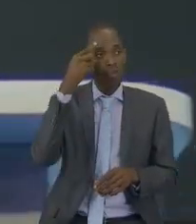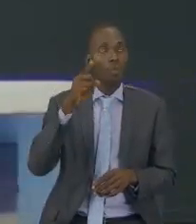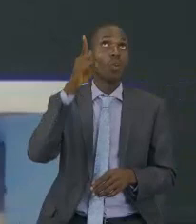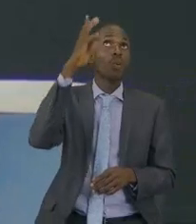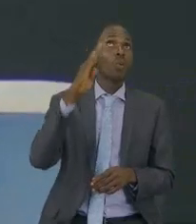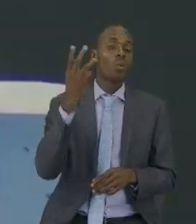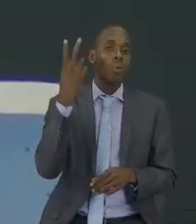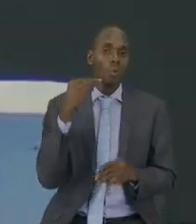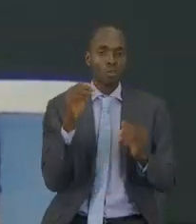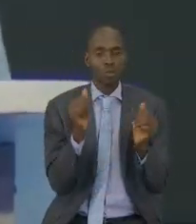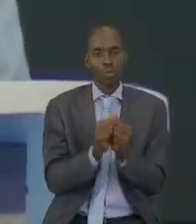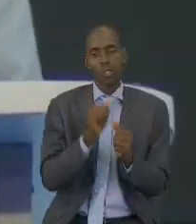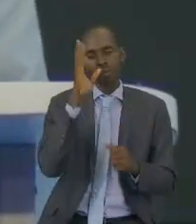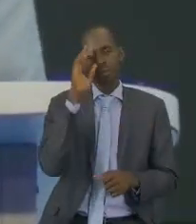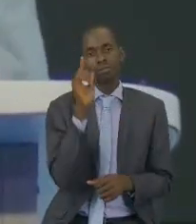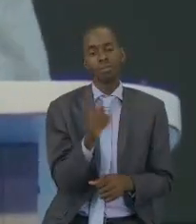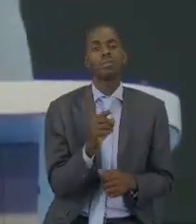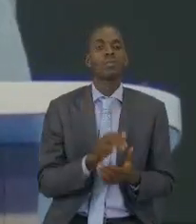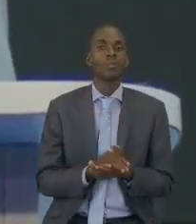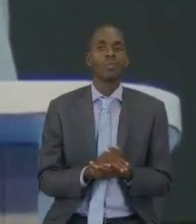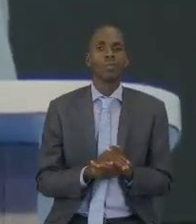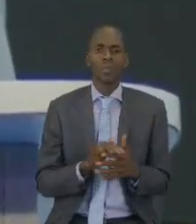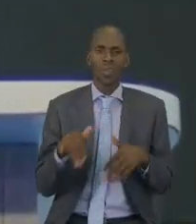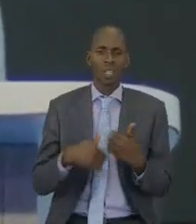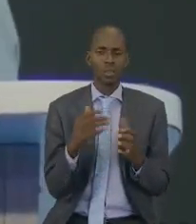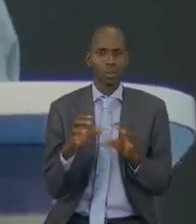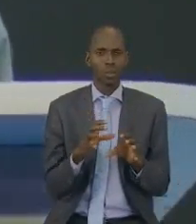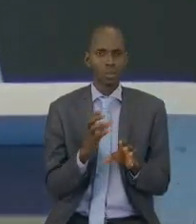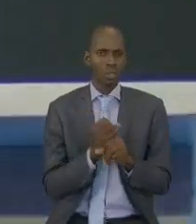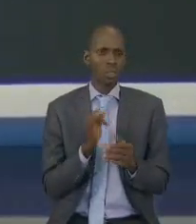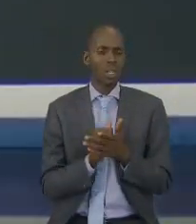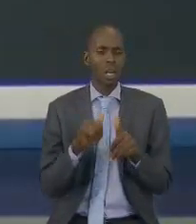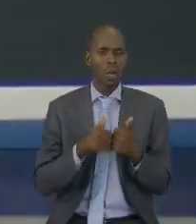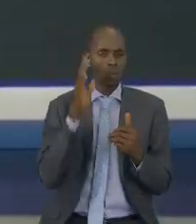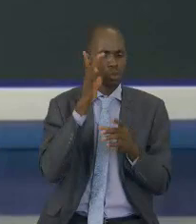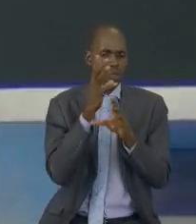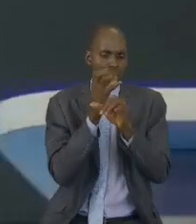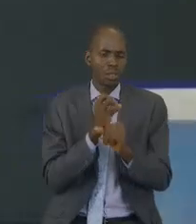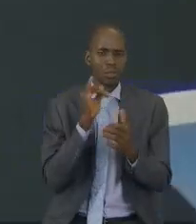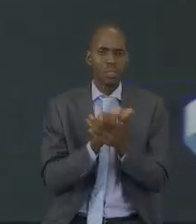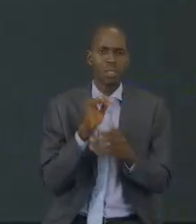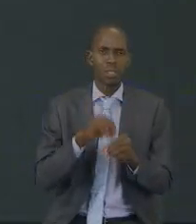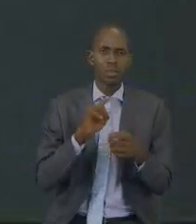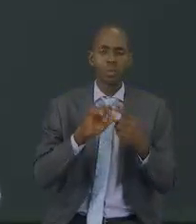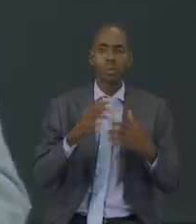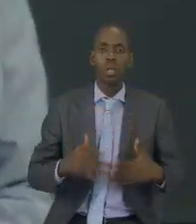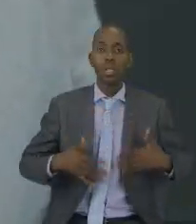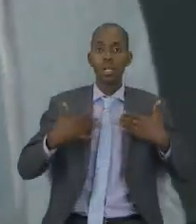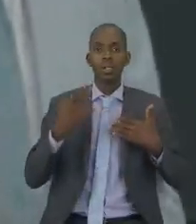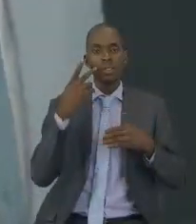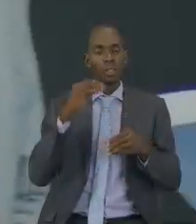was with him. How do you get that? How do you receive that in your life?